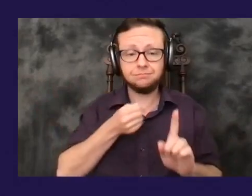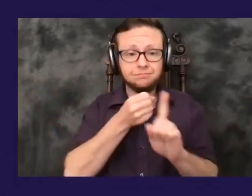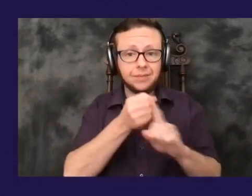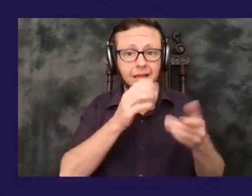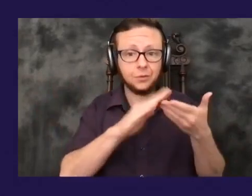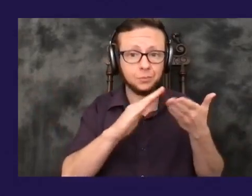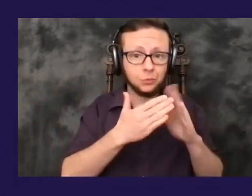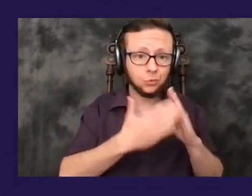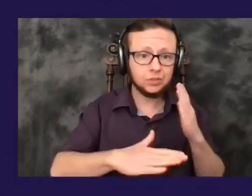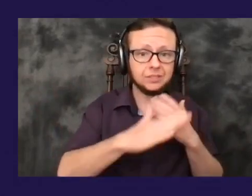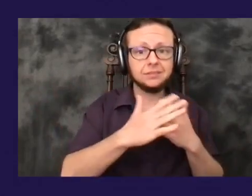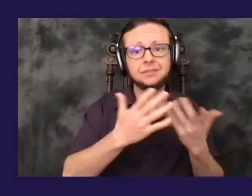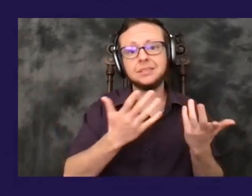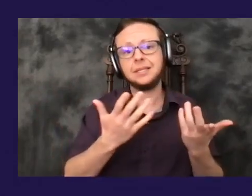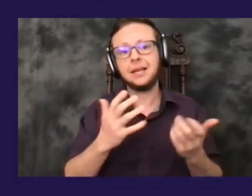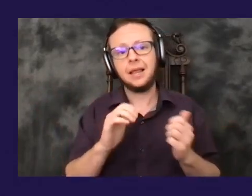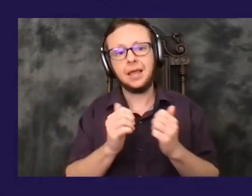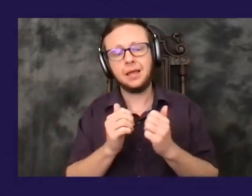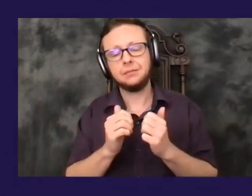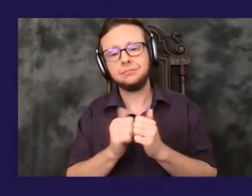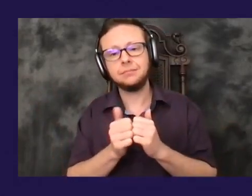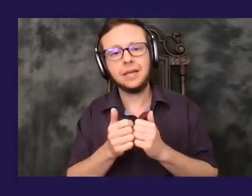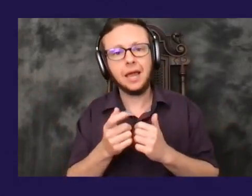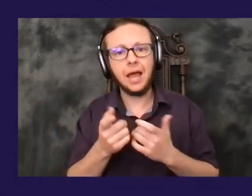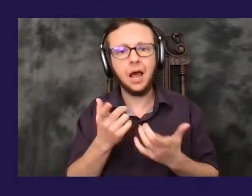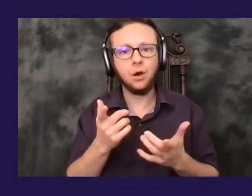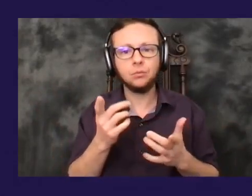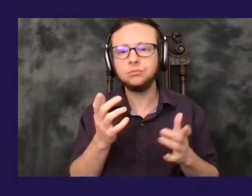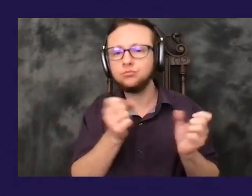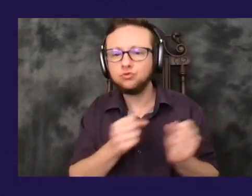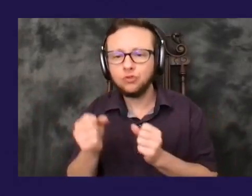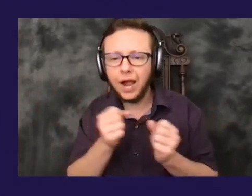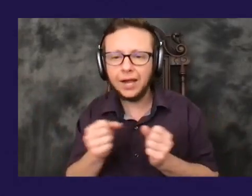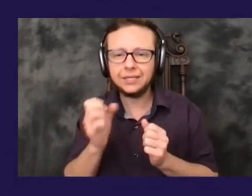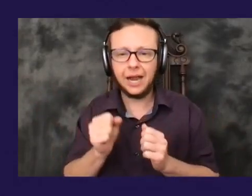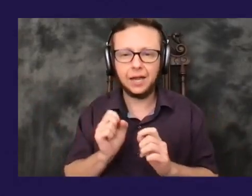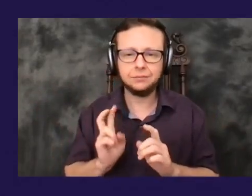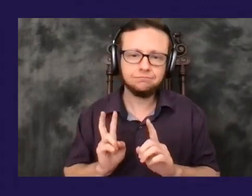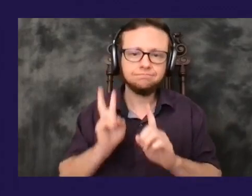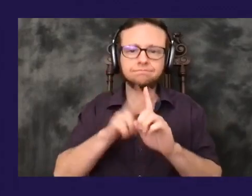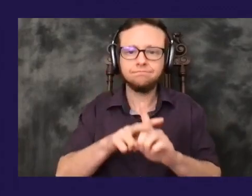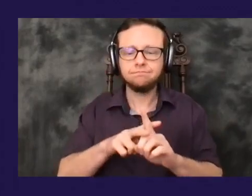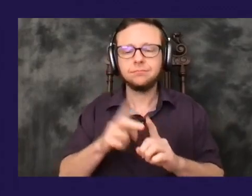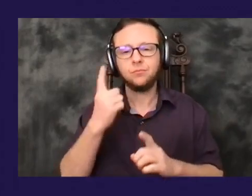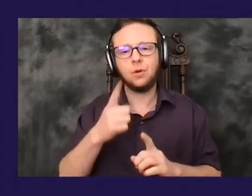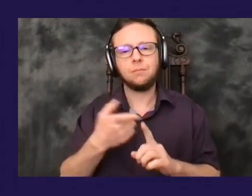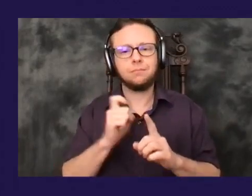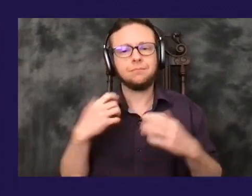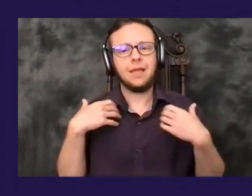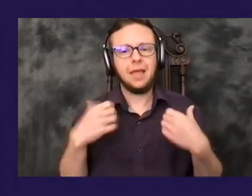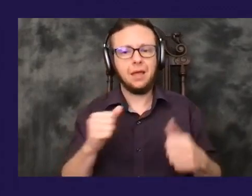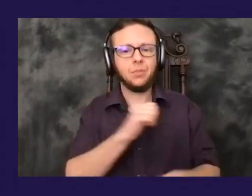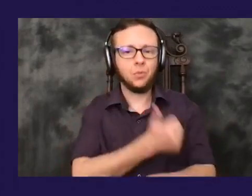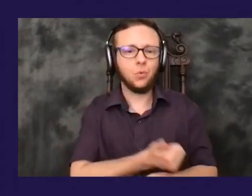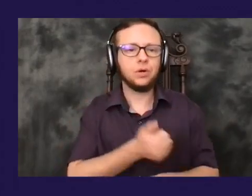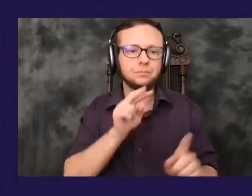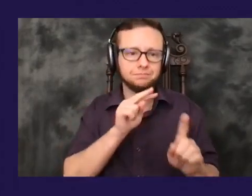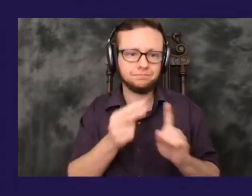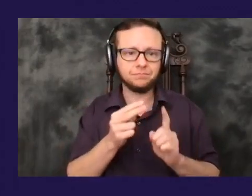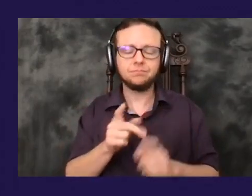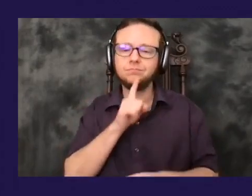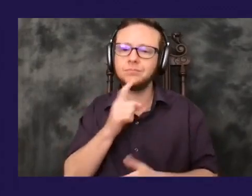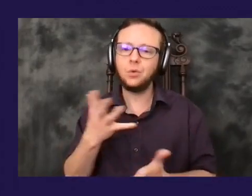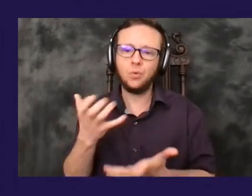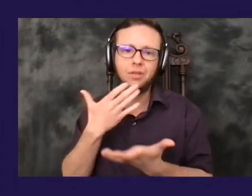any interventions you might try or strategies that you might try to implement from a health authority perspective. So I want to give a massive thank you to Neil,